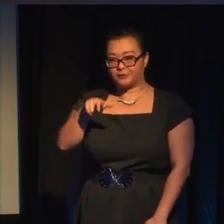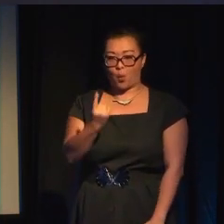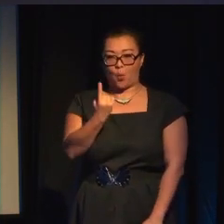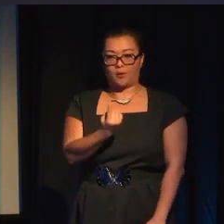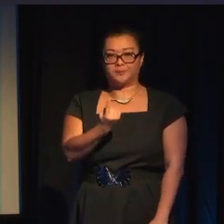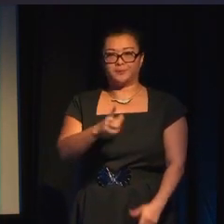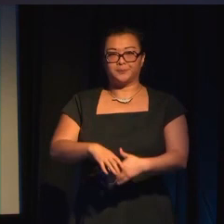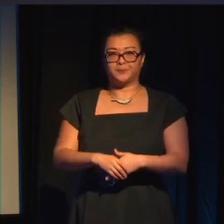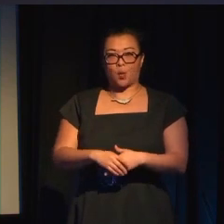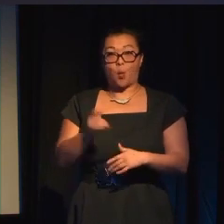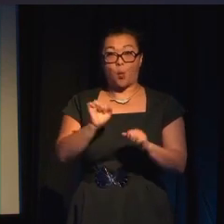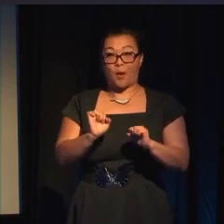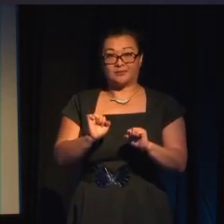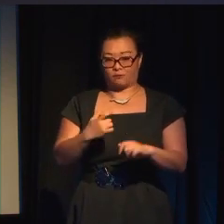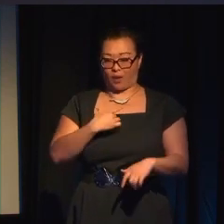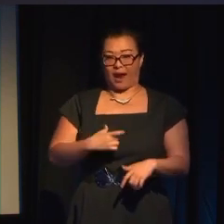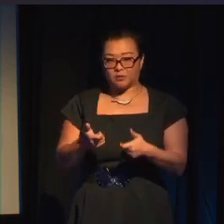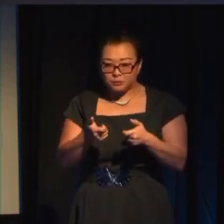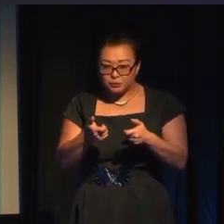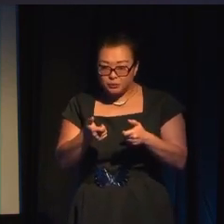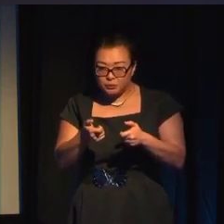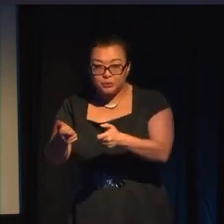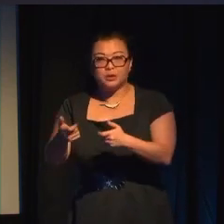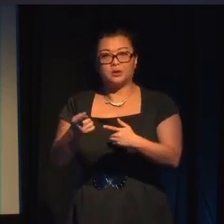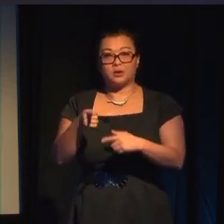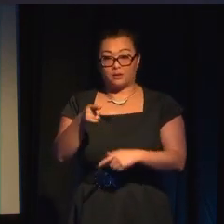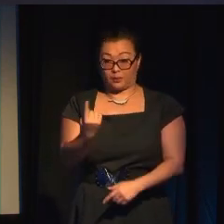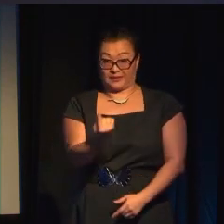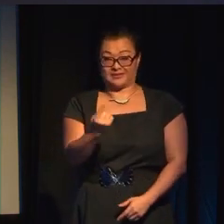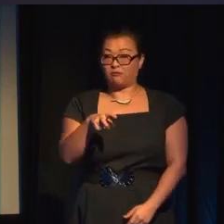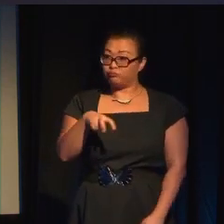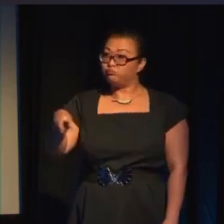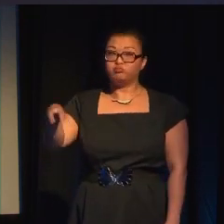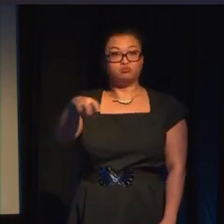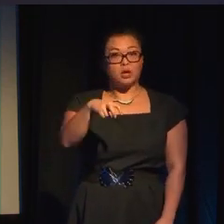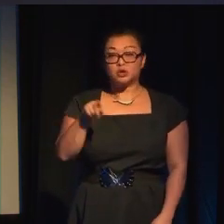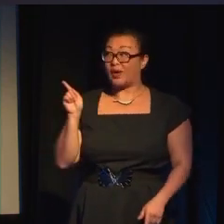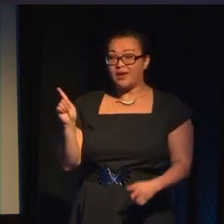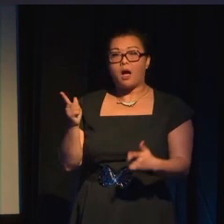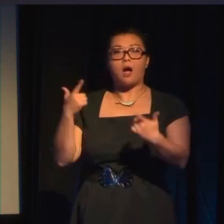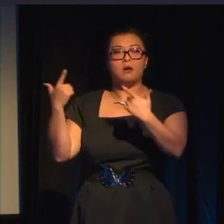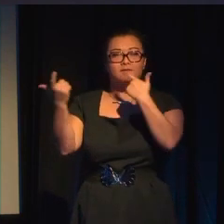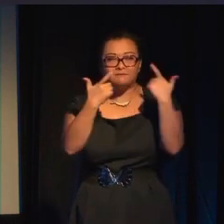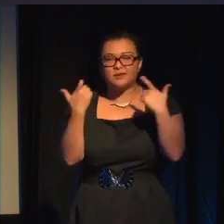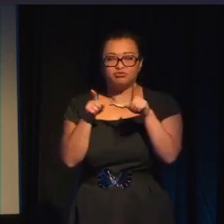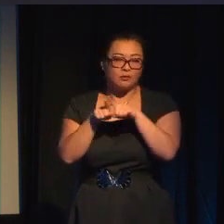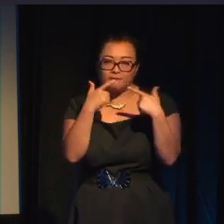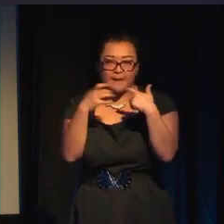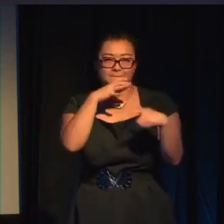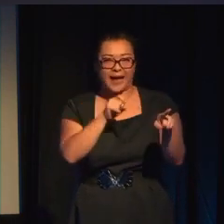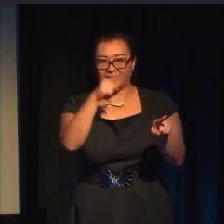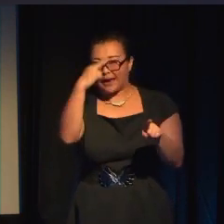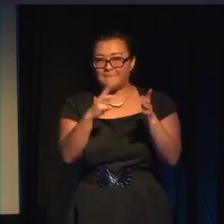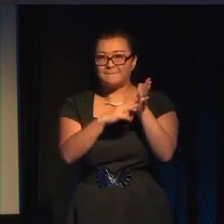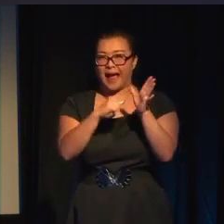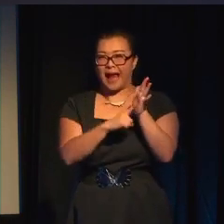interact. In this particular, what we're doing here is we're looking for a guy called Malin, and he could be anywhere in the